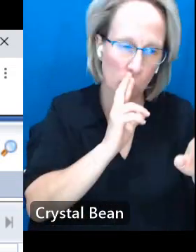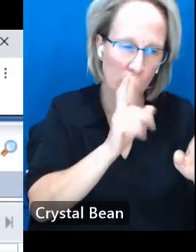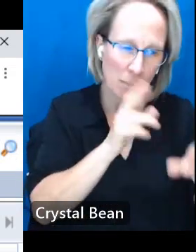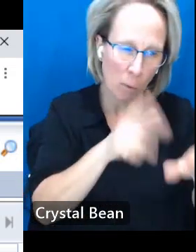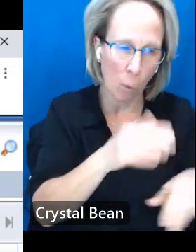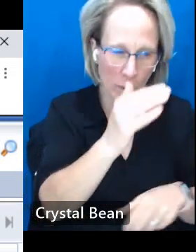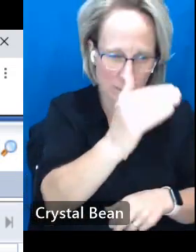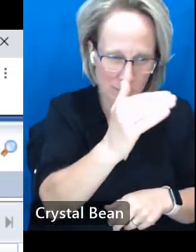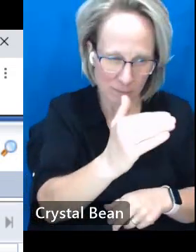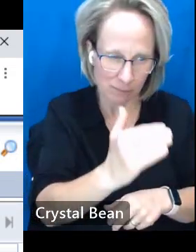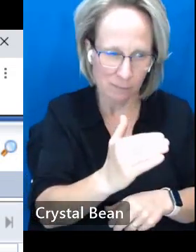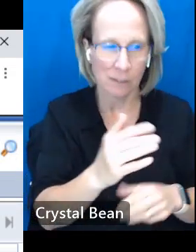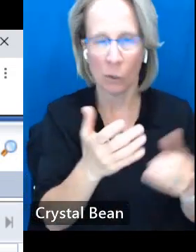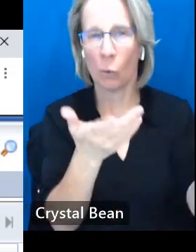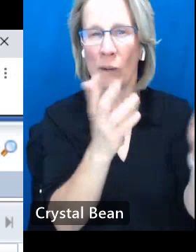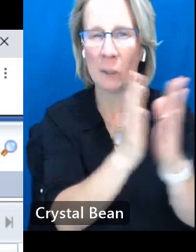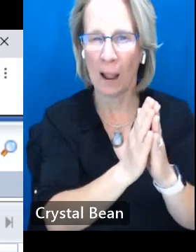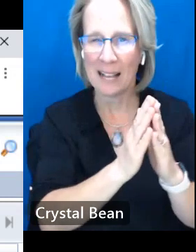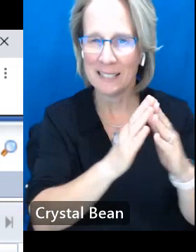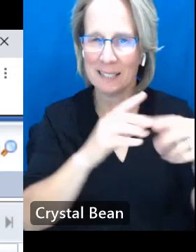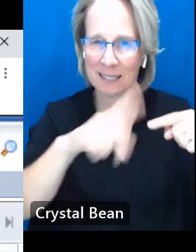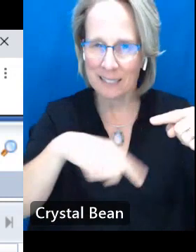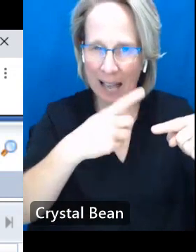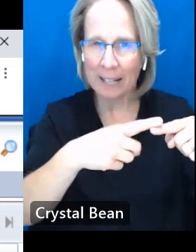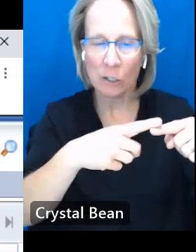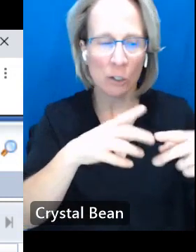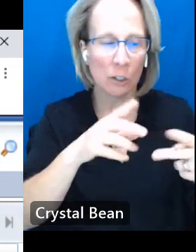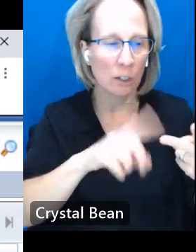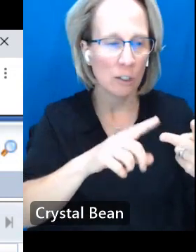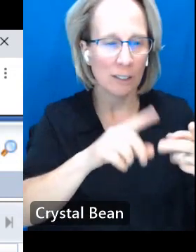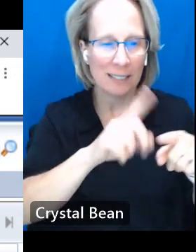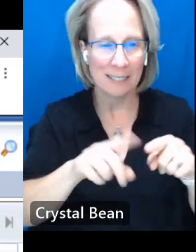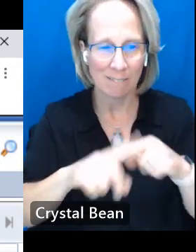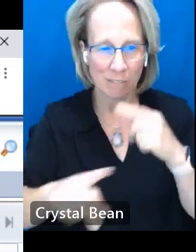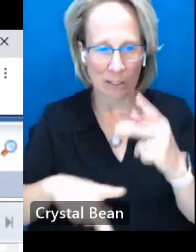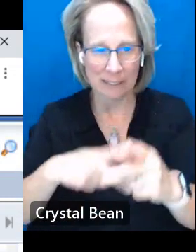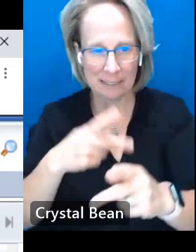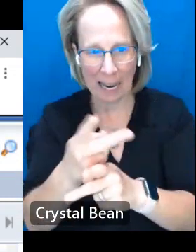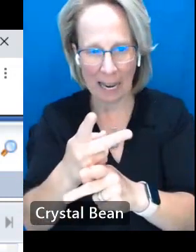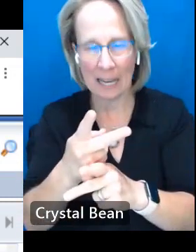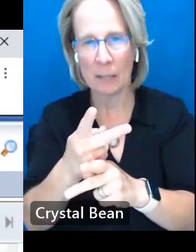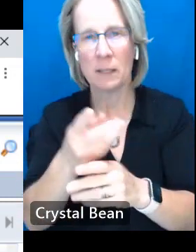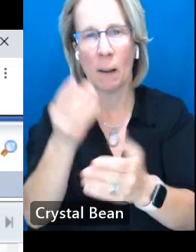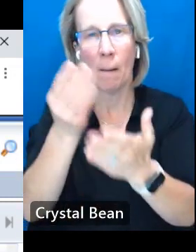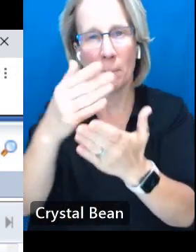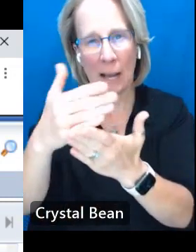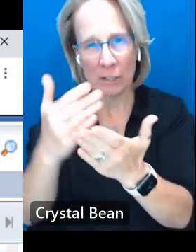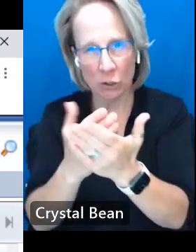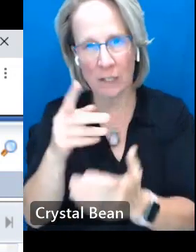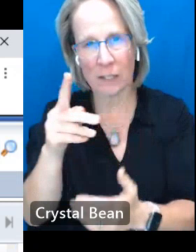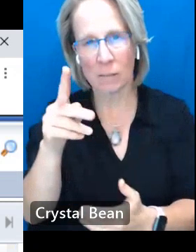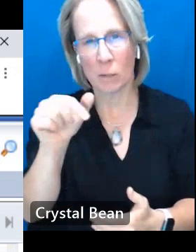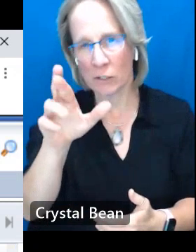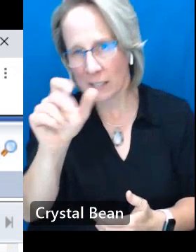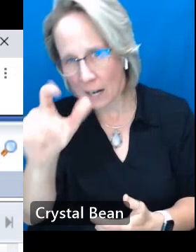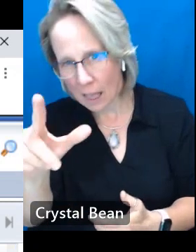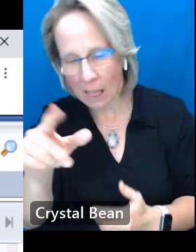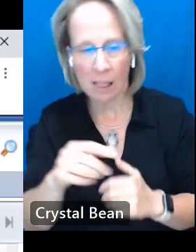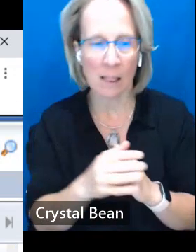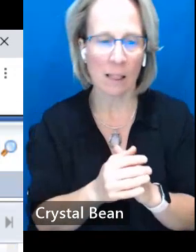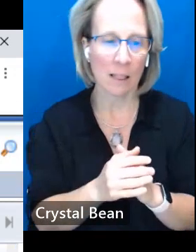request cycle and your different types of reports, budget, personnel, like budget. Here's all the reports that you